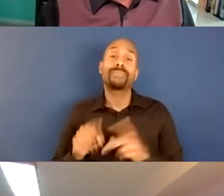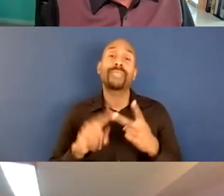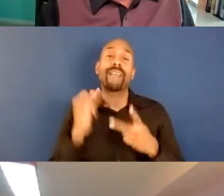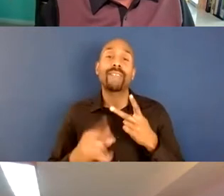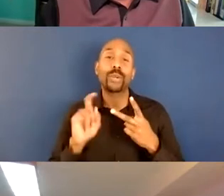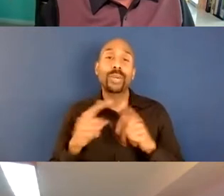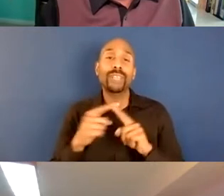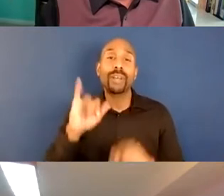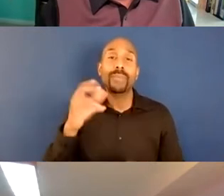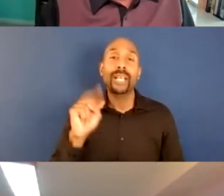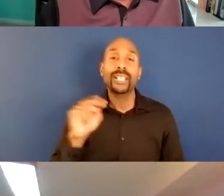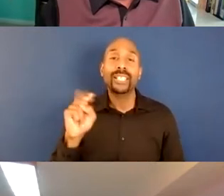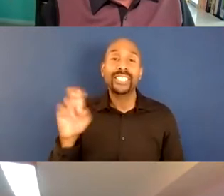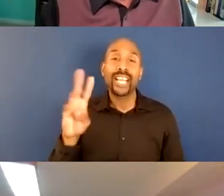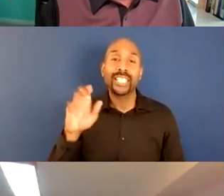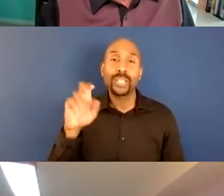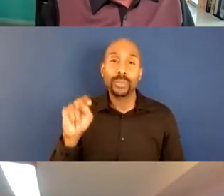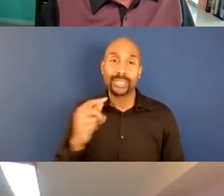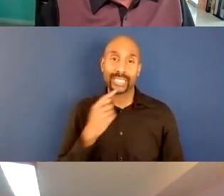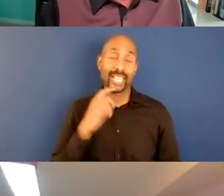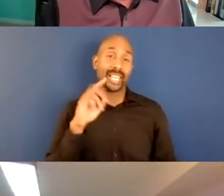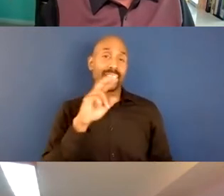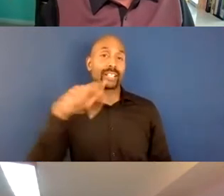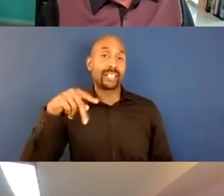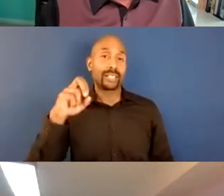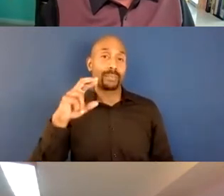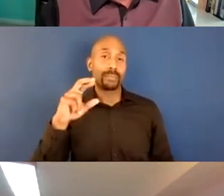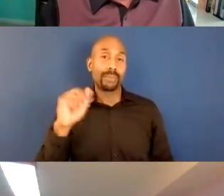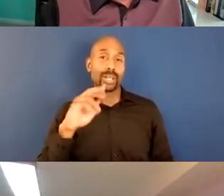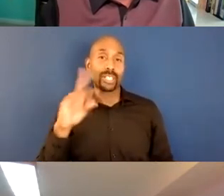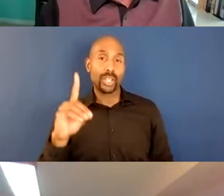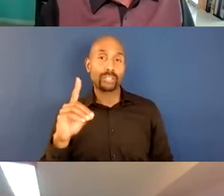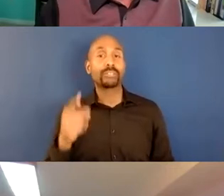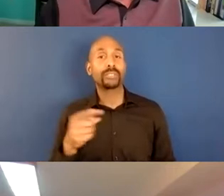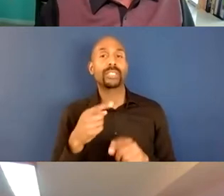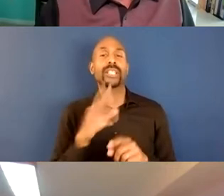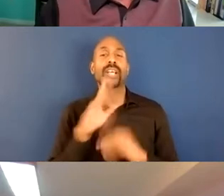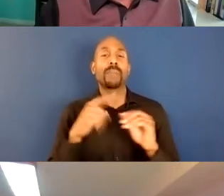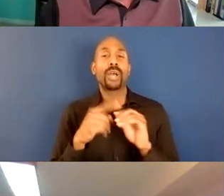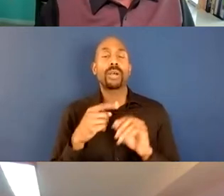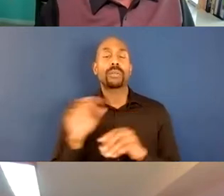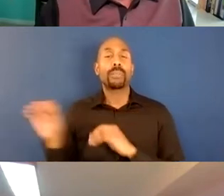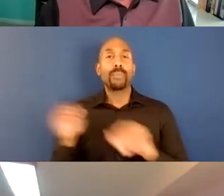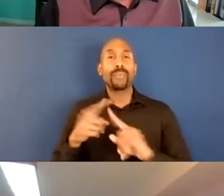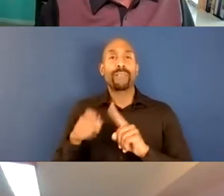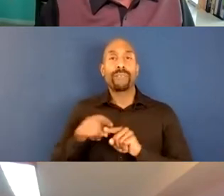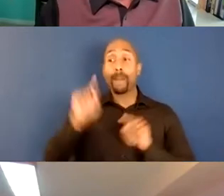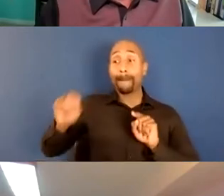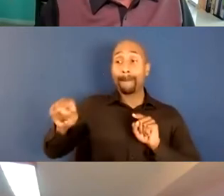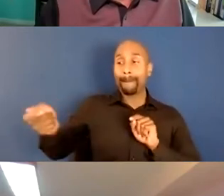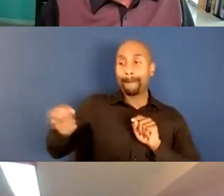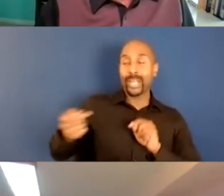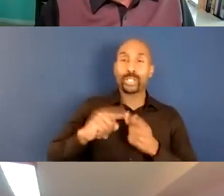Persaud spoke on moving from margin to center, shout out to Bell Hooks. Is center exclusively the access